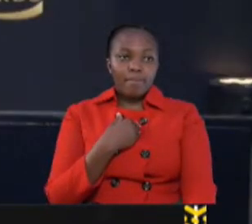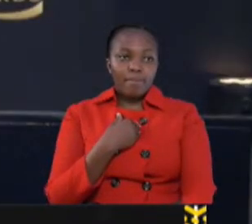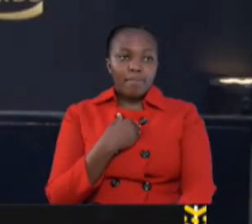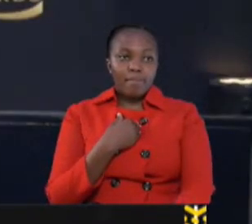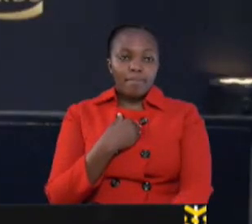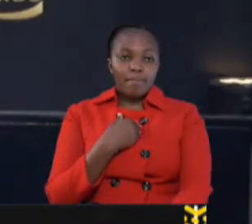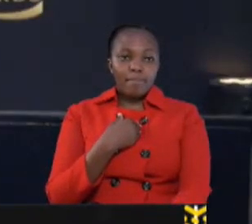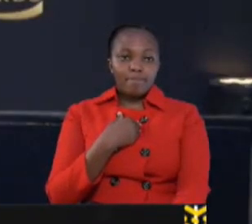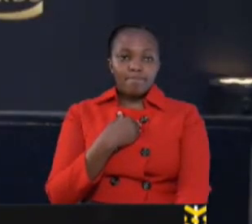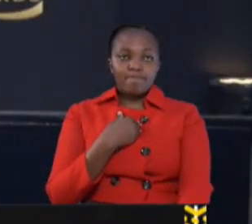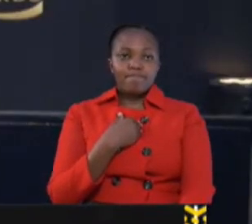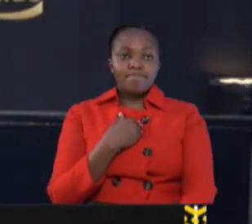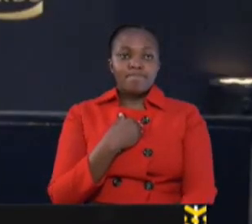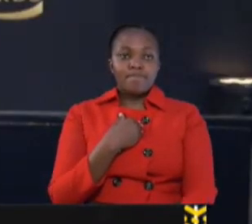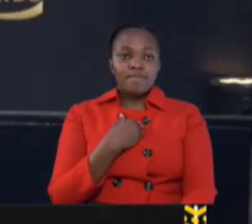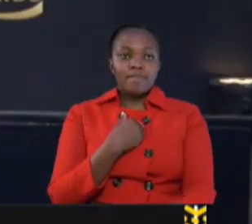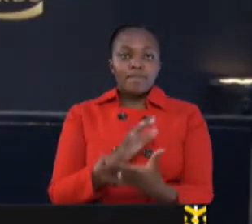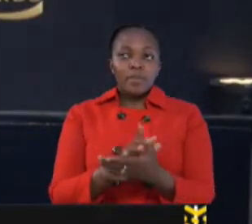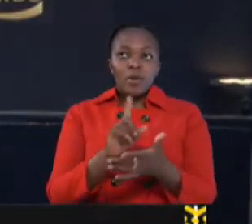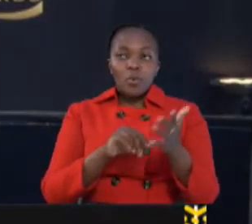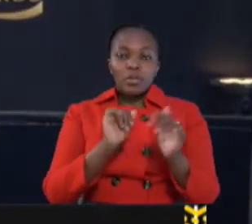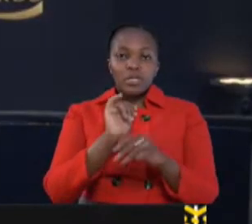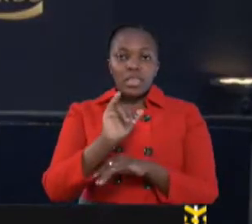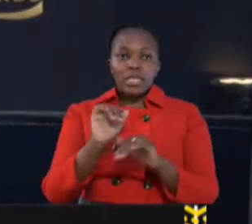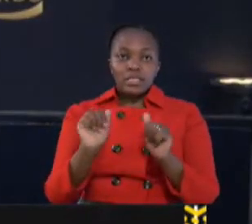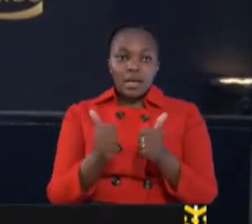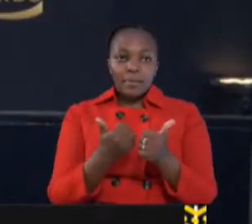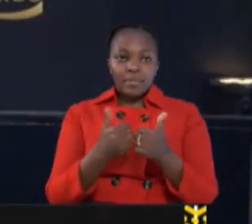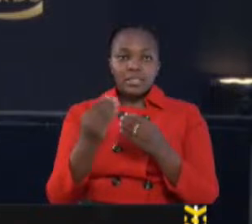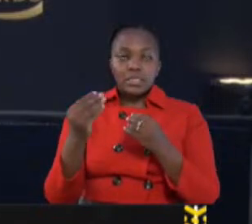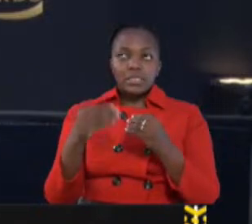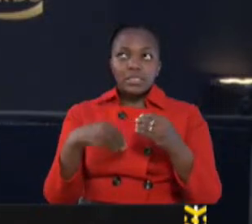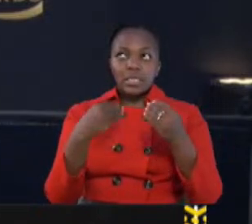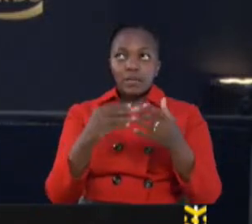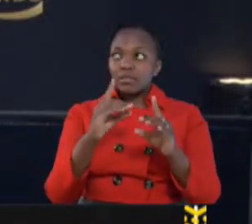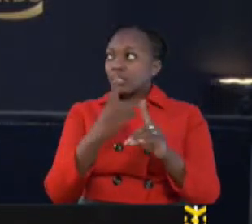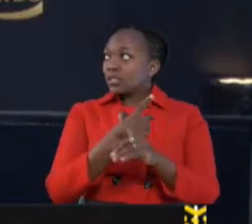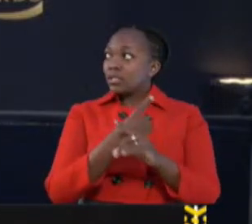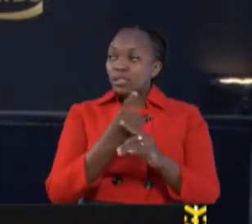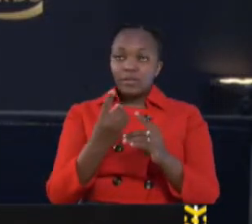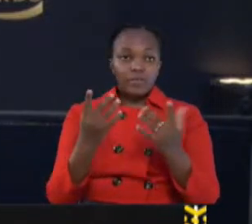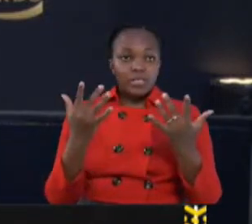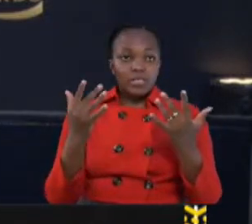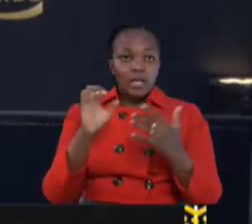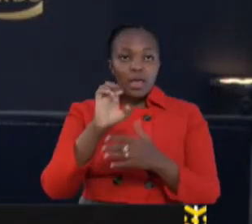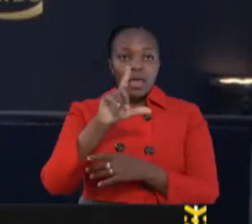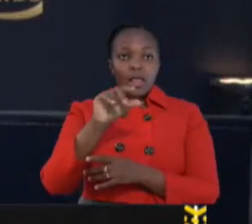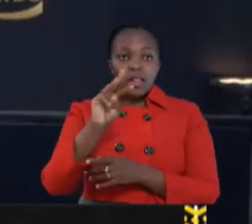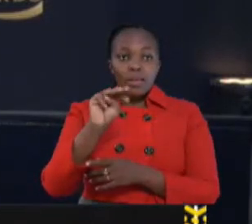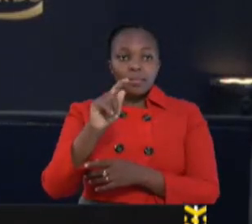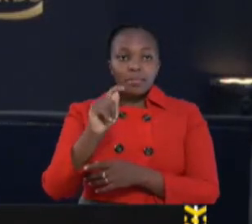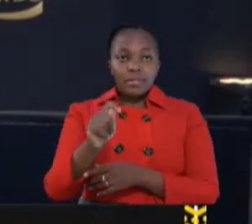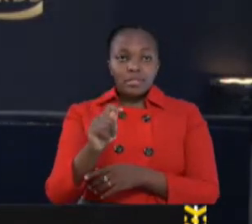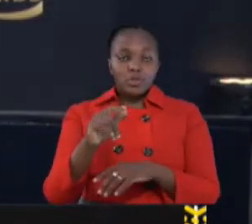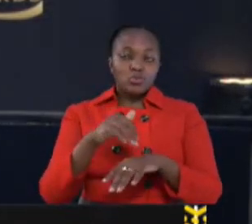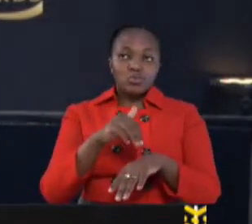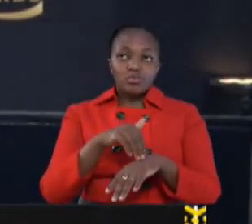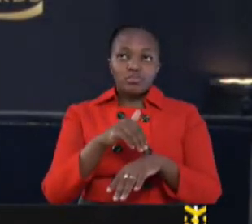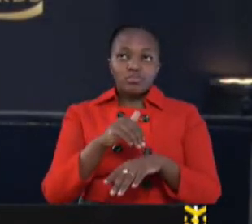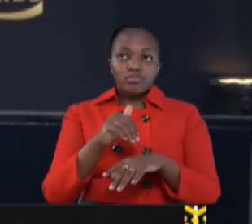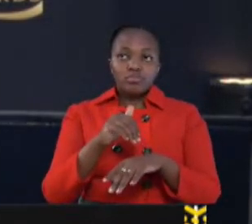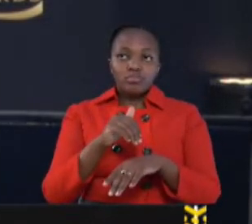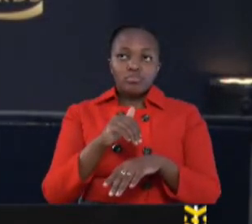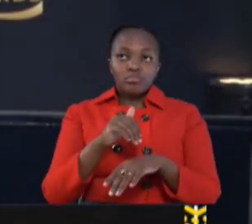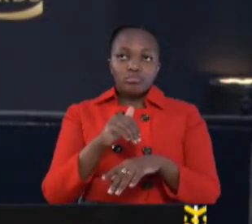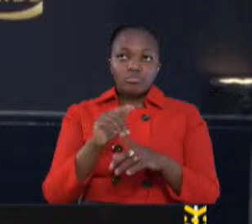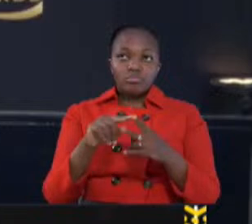particular, show. So what this does is that it gives a different element to the content you are producing. All right. So what song are you using in